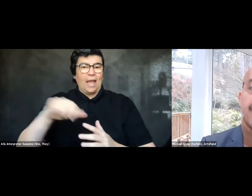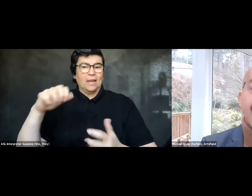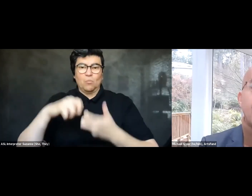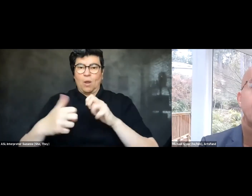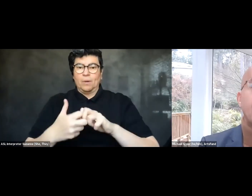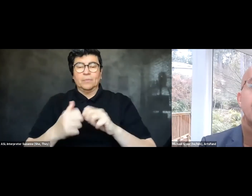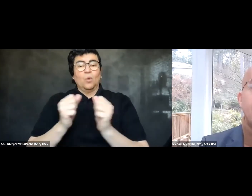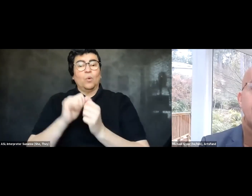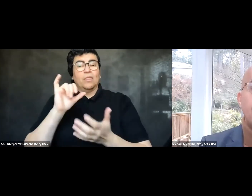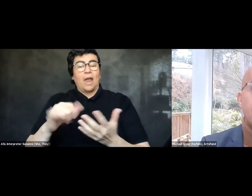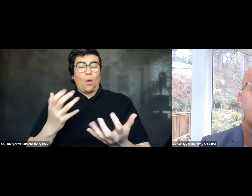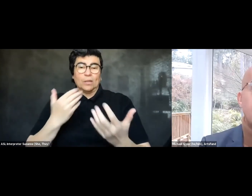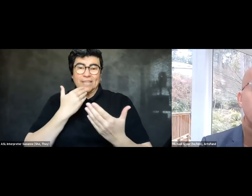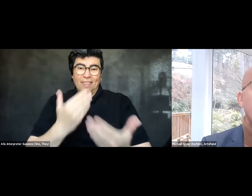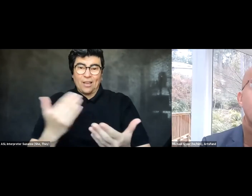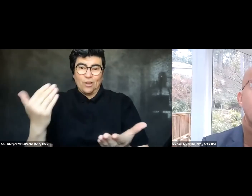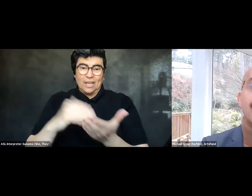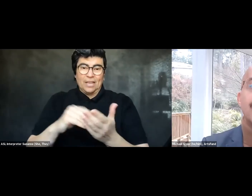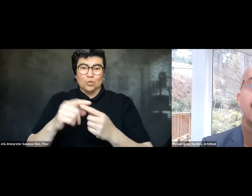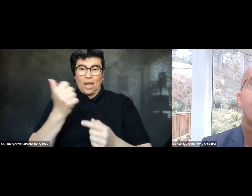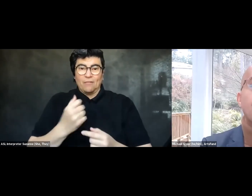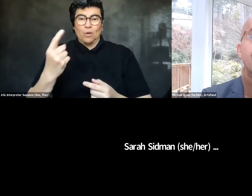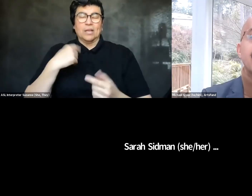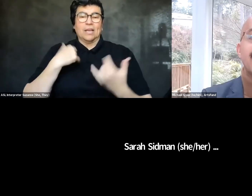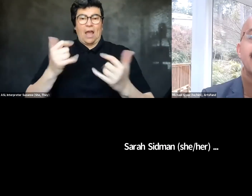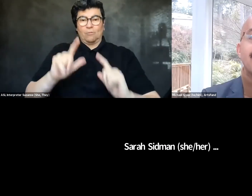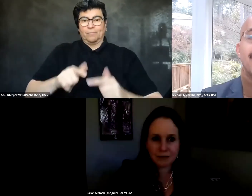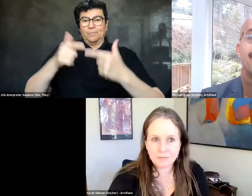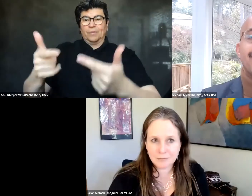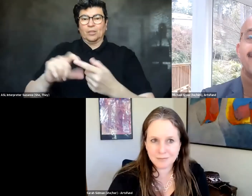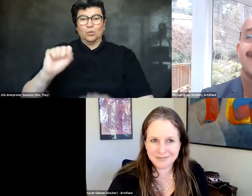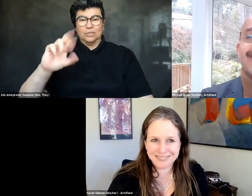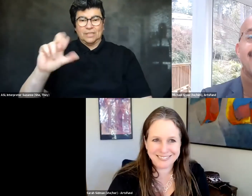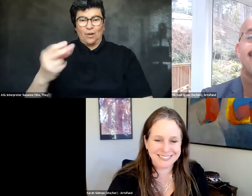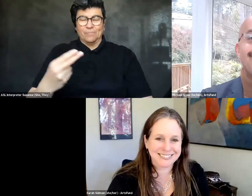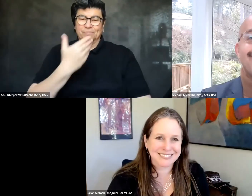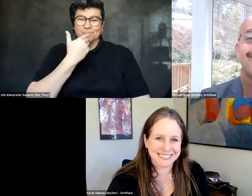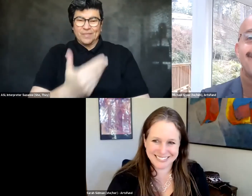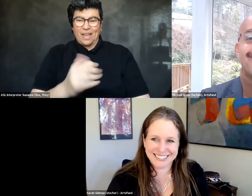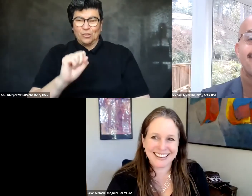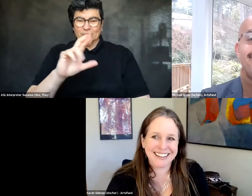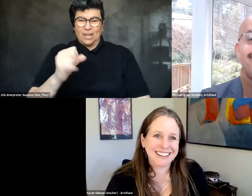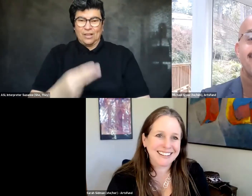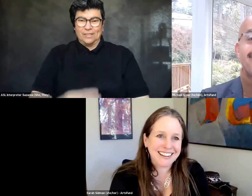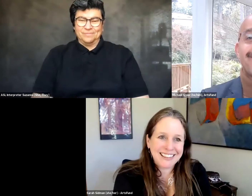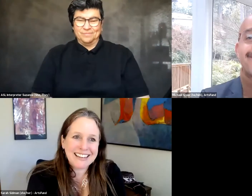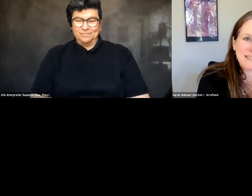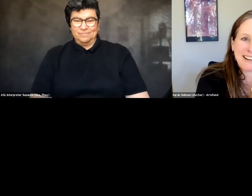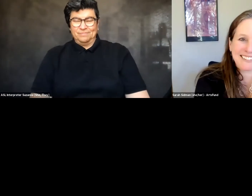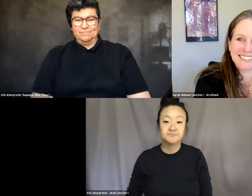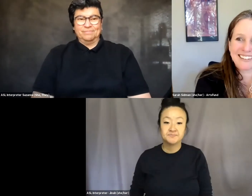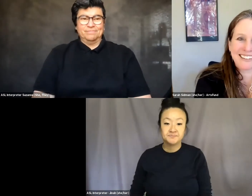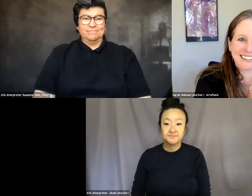And with that, I'd like to say thank you again to everyone, and I'm going to turn it back over to Sarah Sidman. Thank you, Sarah.